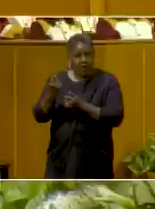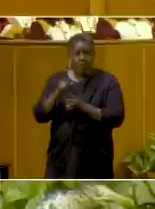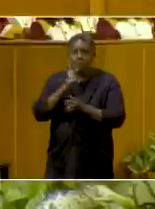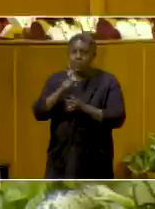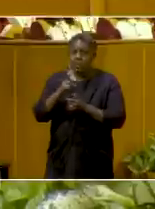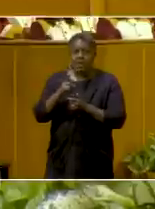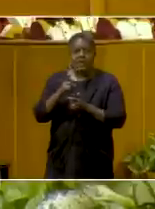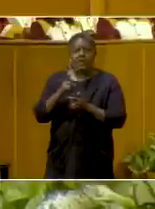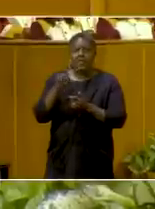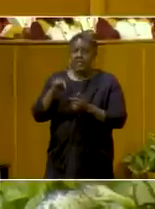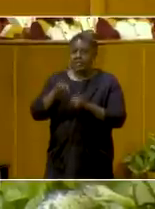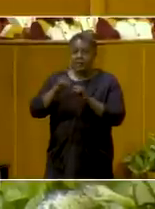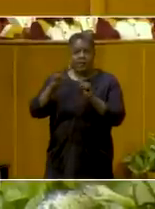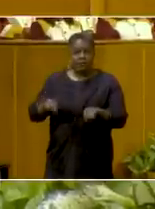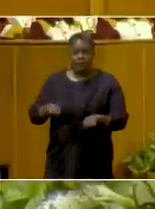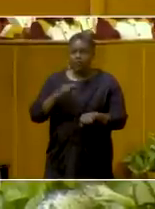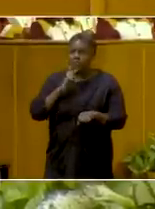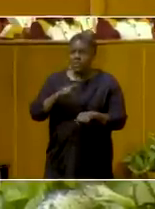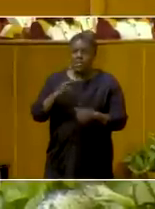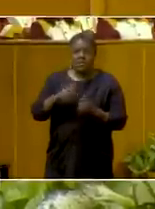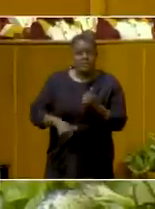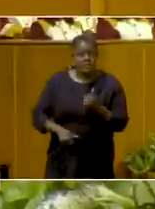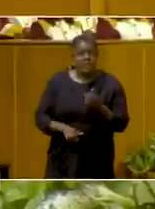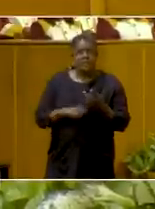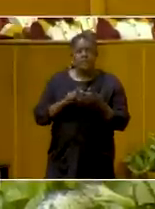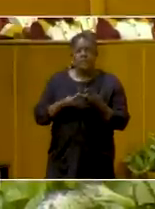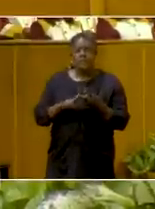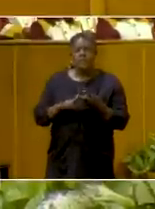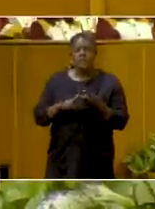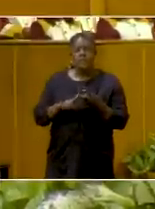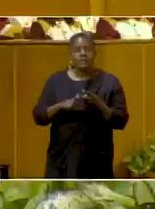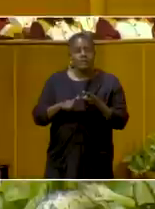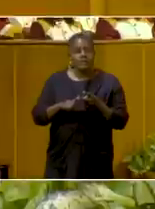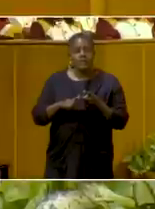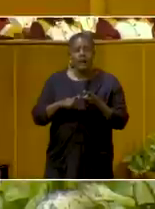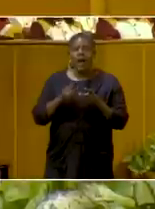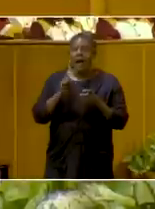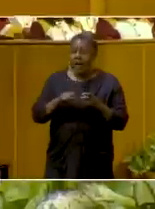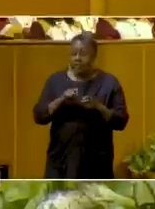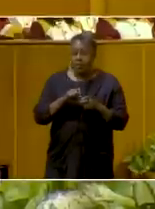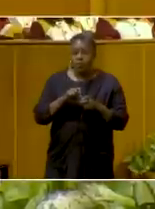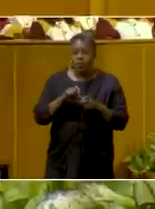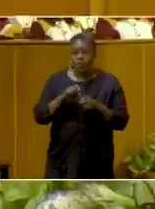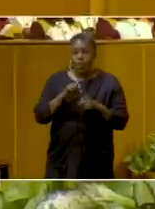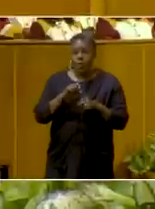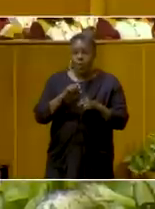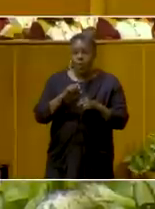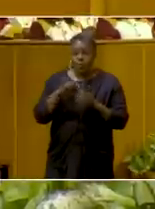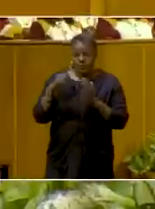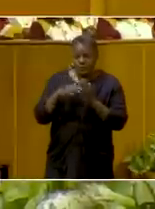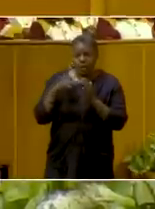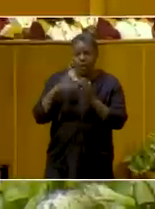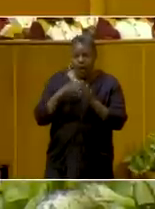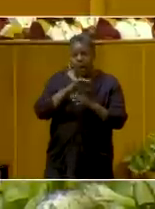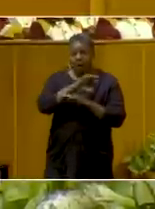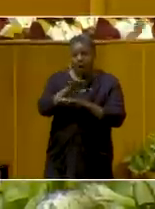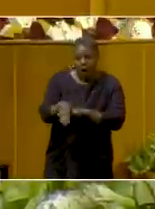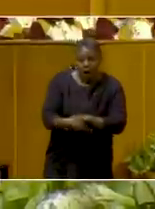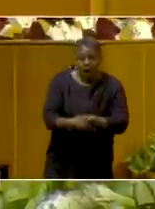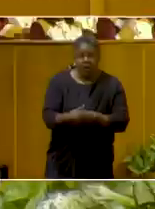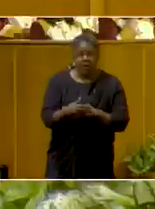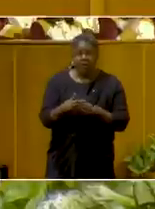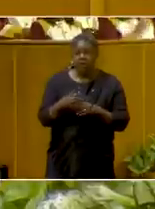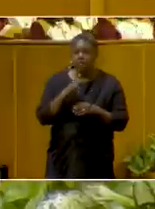wearing me out. I wound up pulling some overnighters this week, and that's just not my norm, so I've been